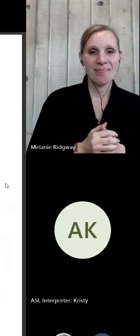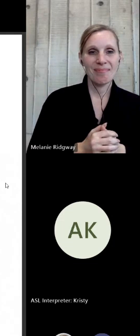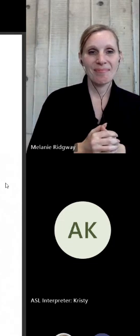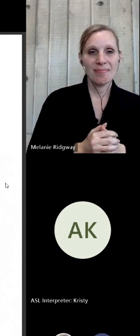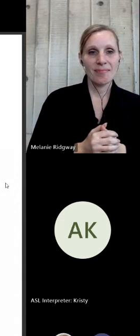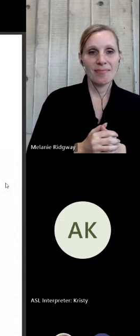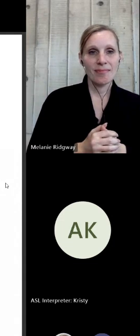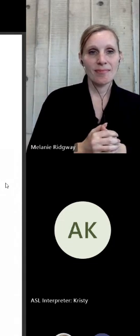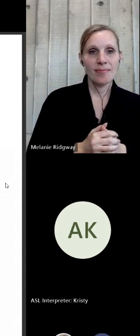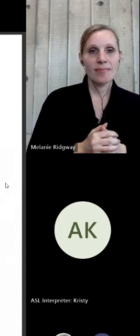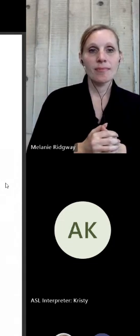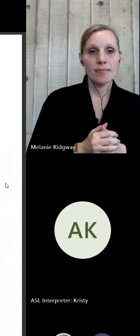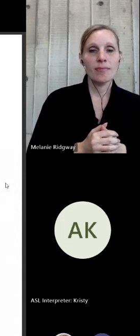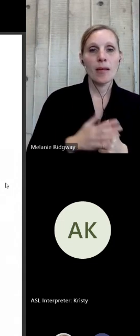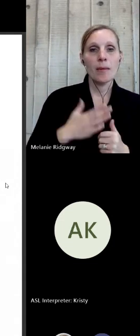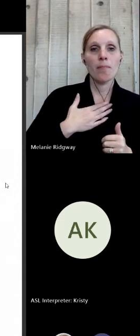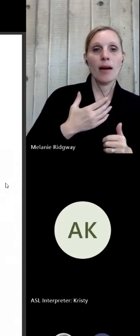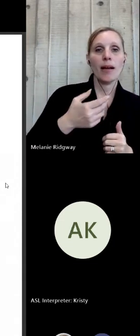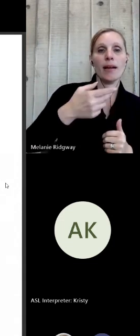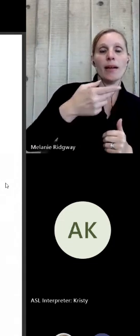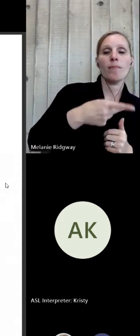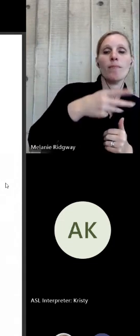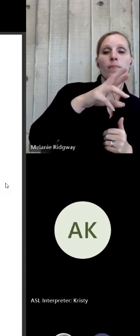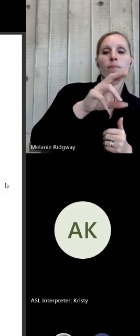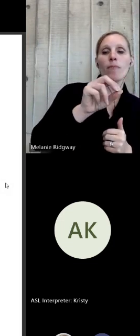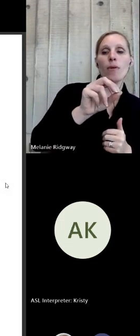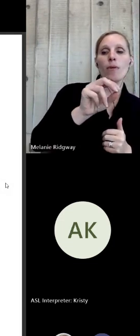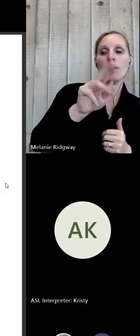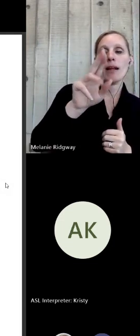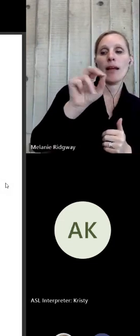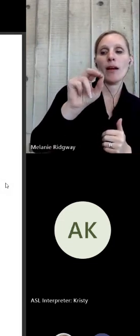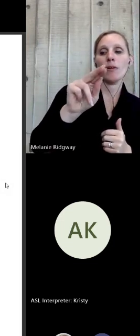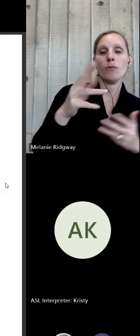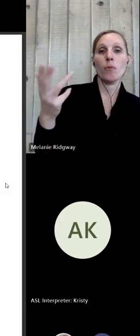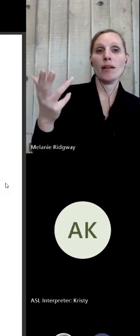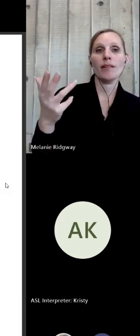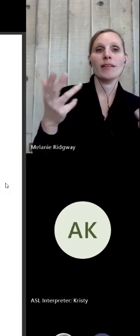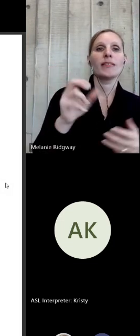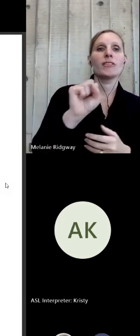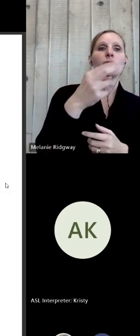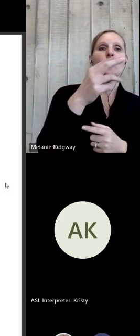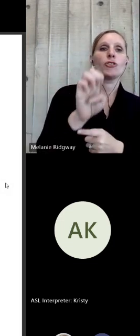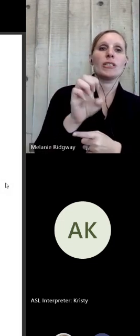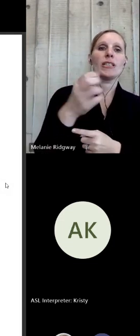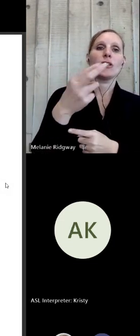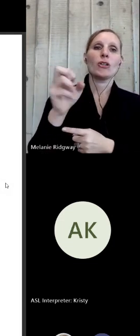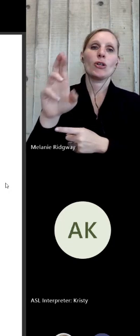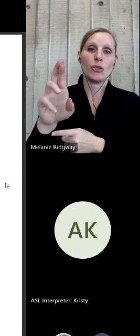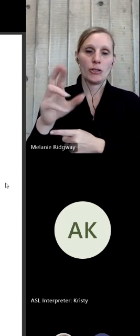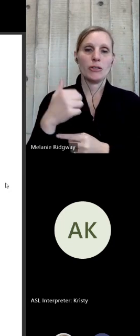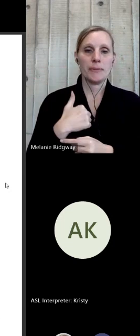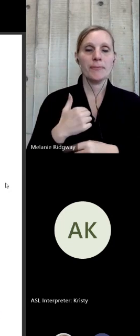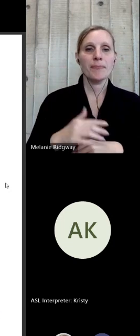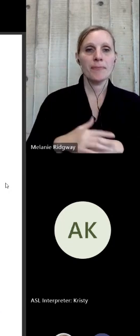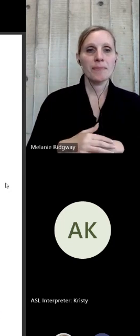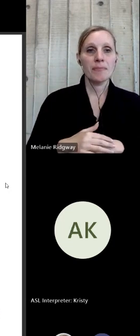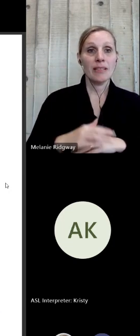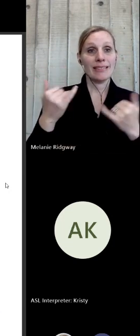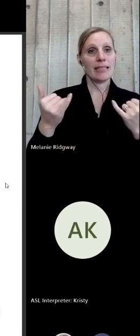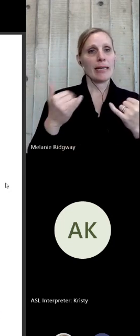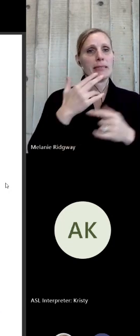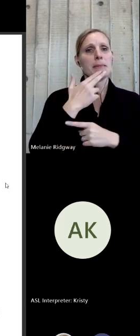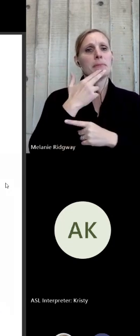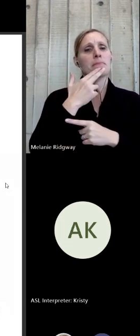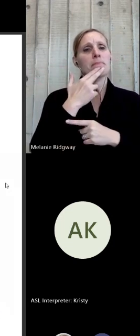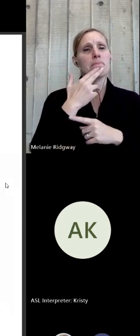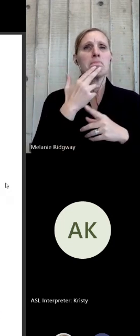use pronouns she, her, and this is a mini workshop. A tip sheet